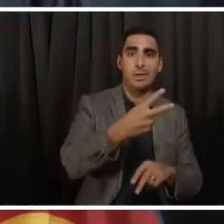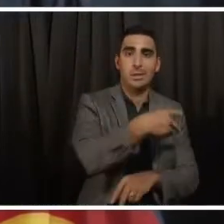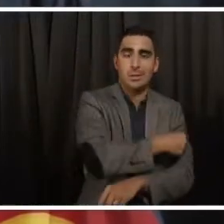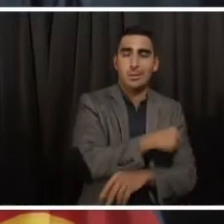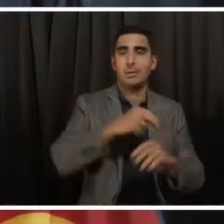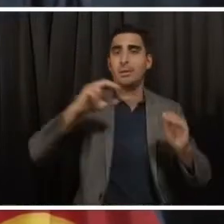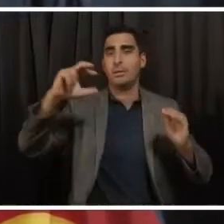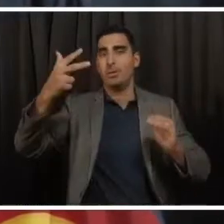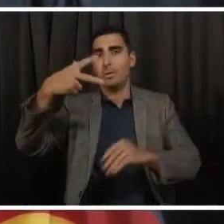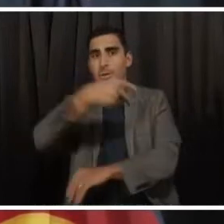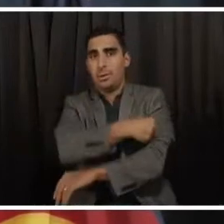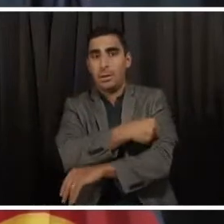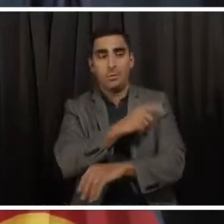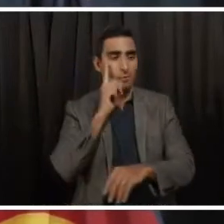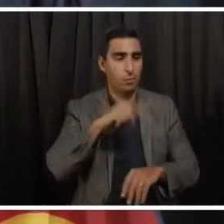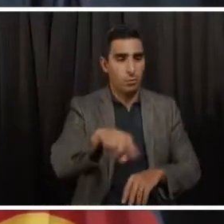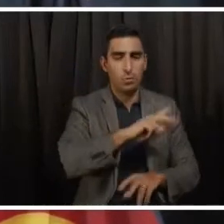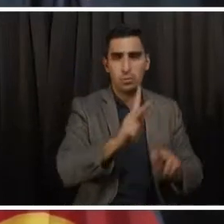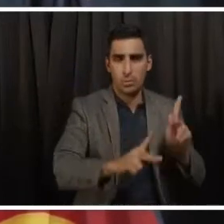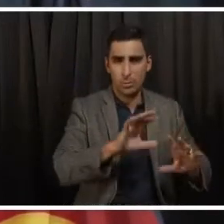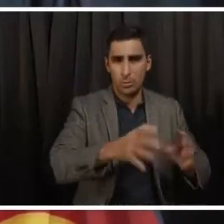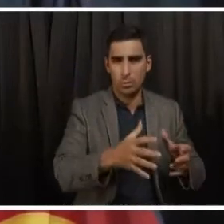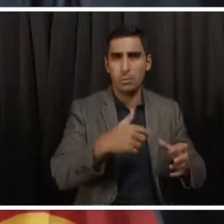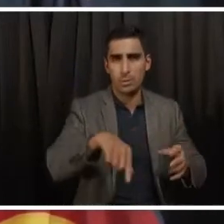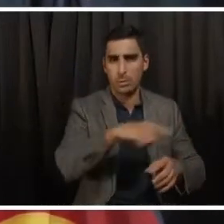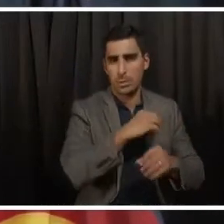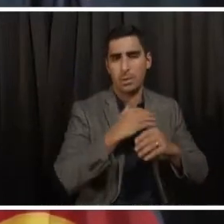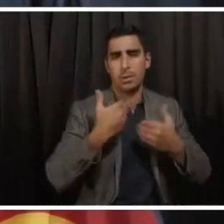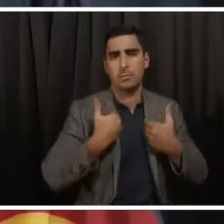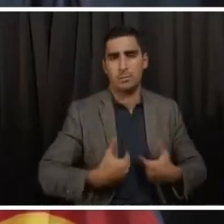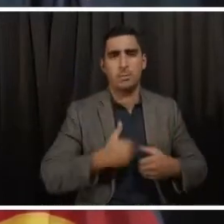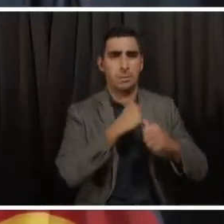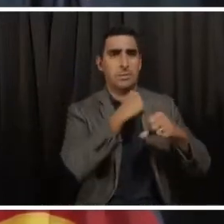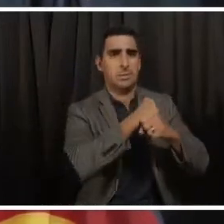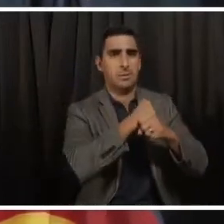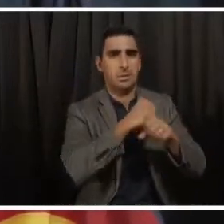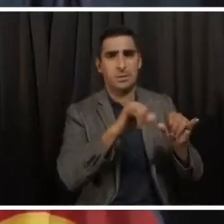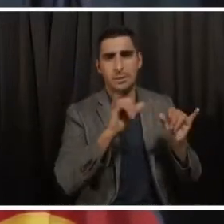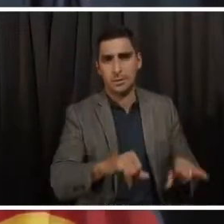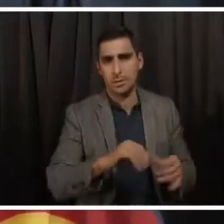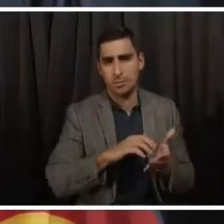only going to get bigger based on that trend. Any